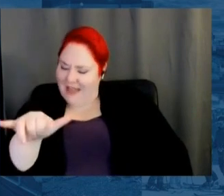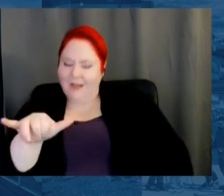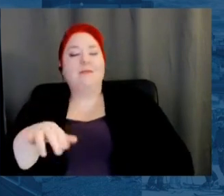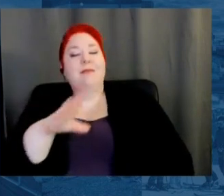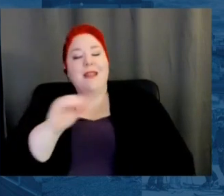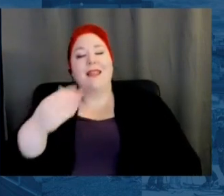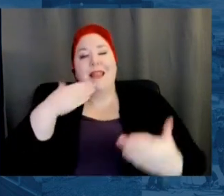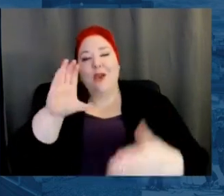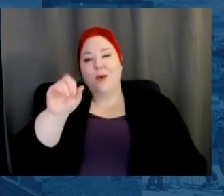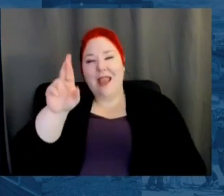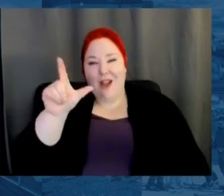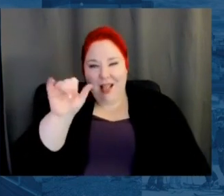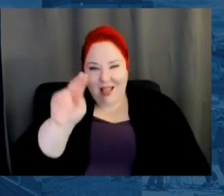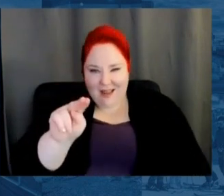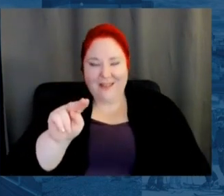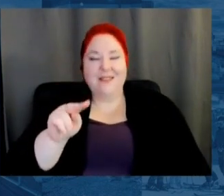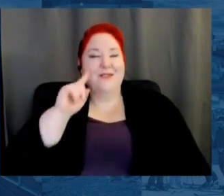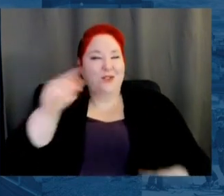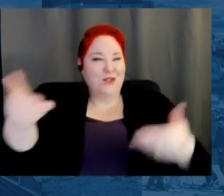us.